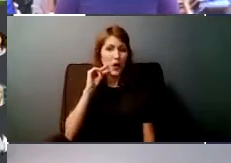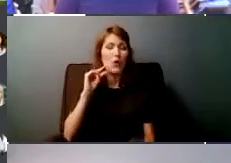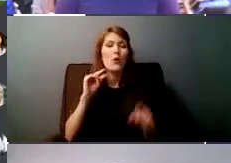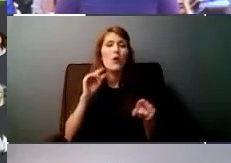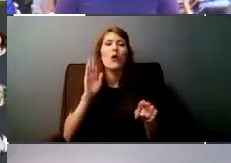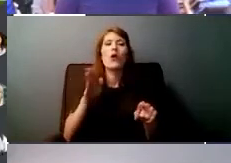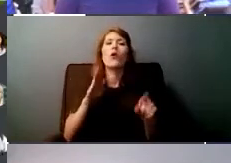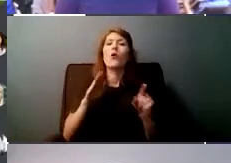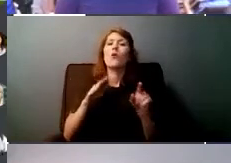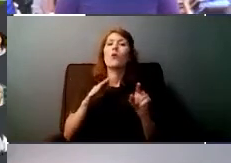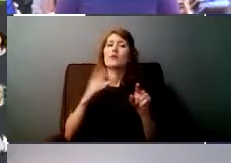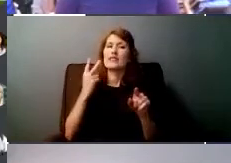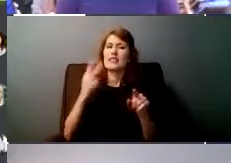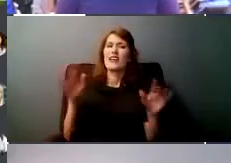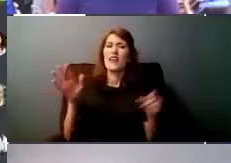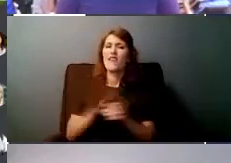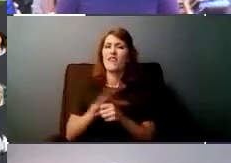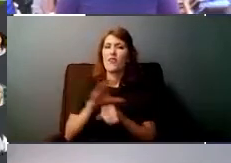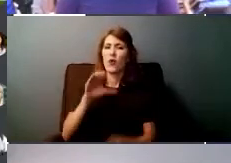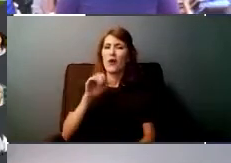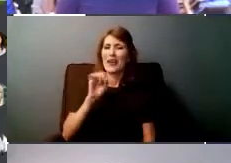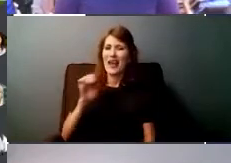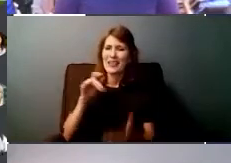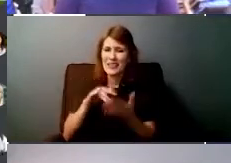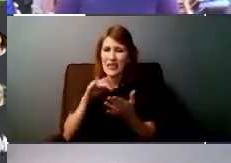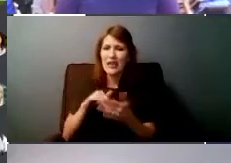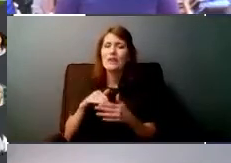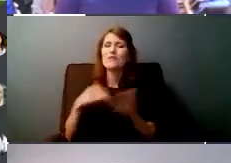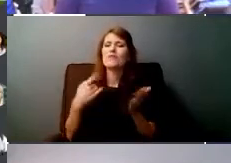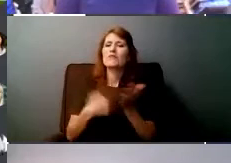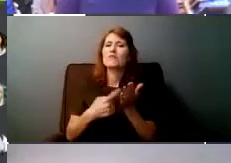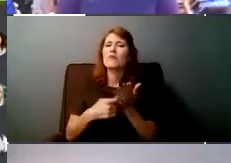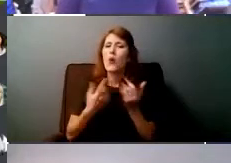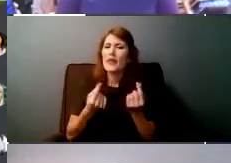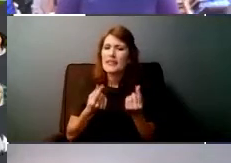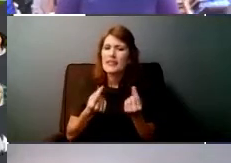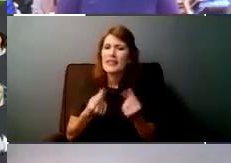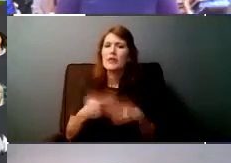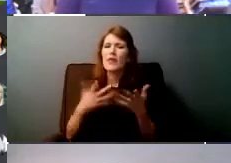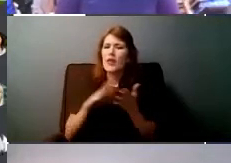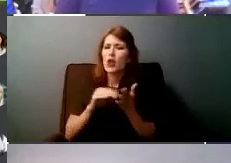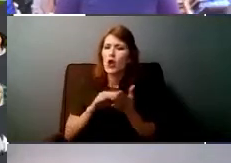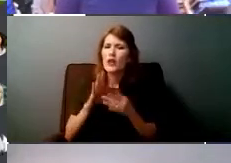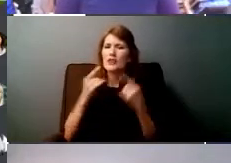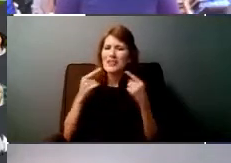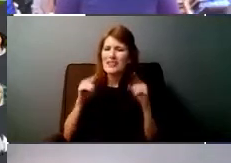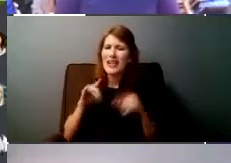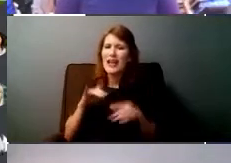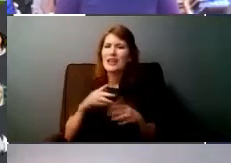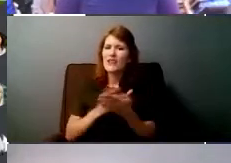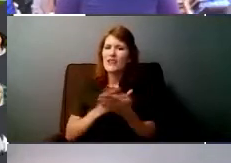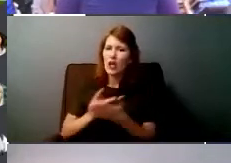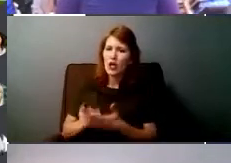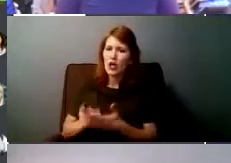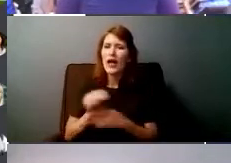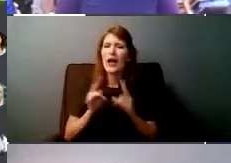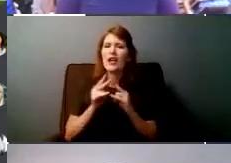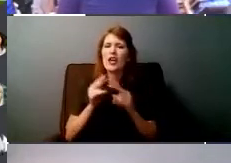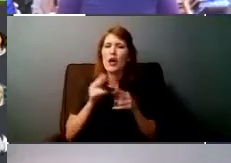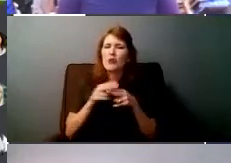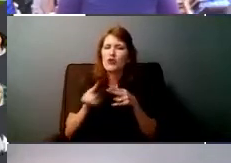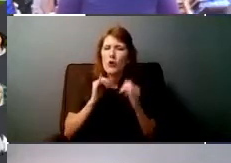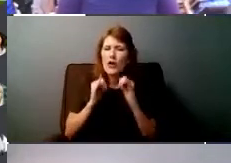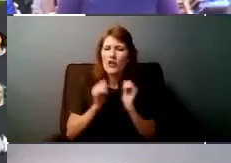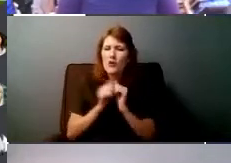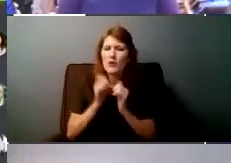full case study talking about what they did, what they learned, their successes, their failures, and a couple of shorter interviews with some of the